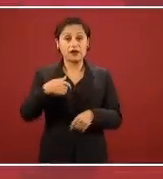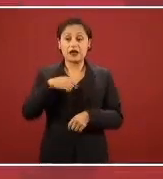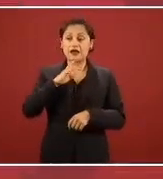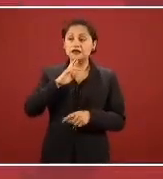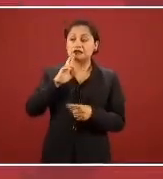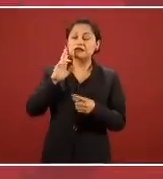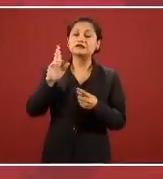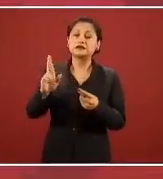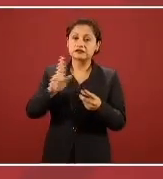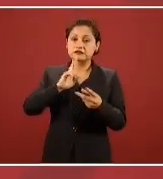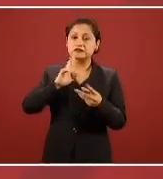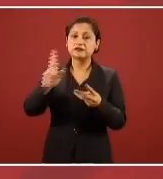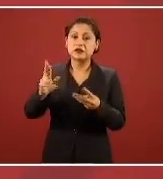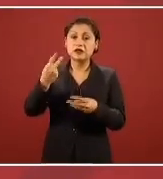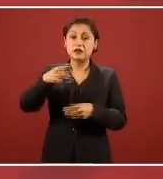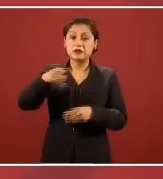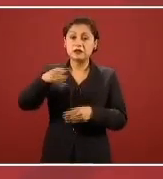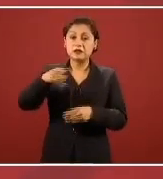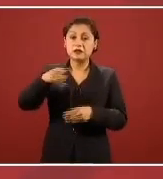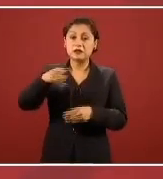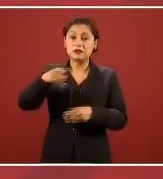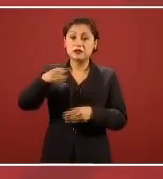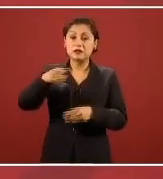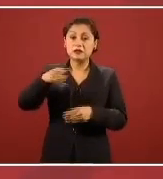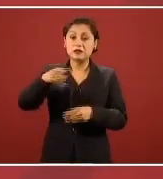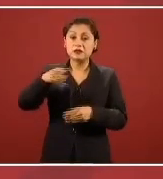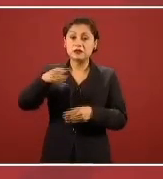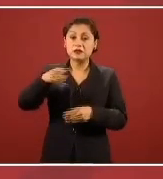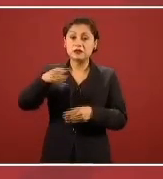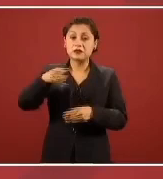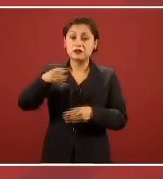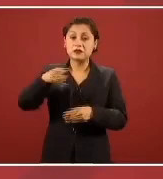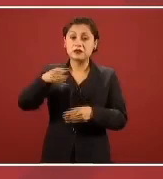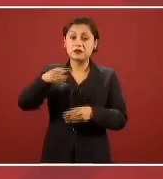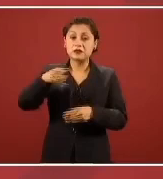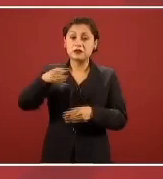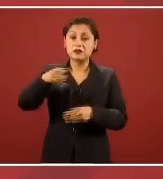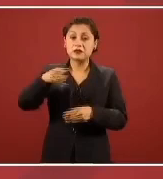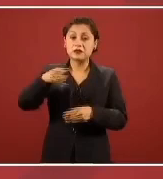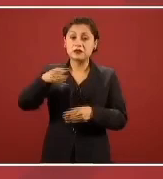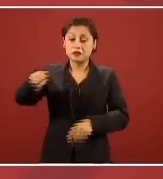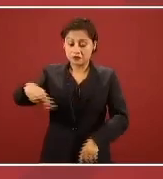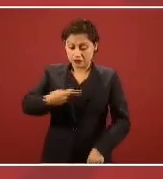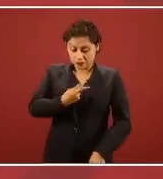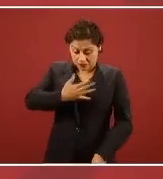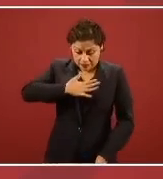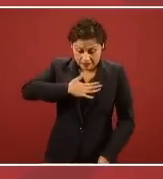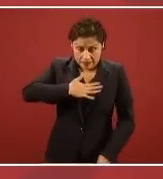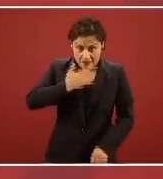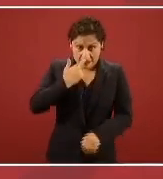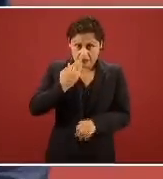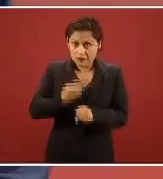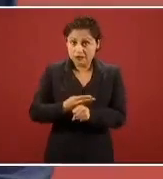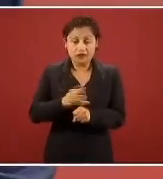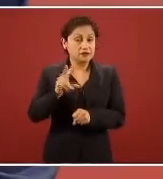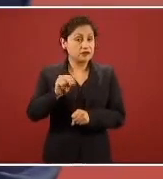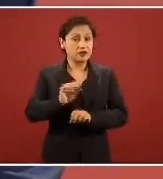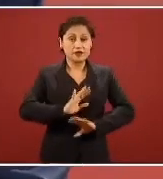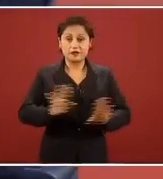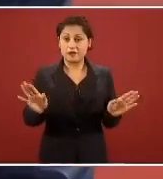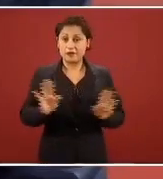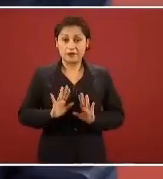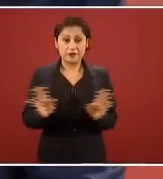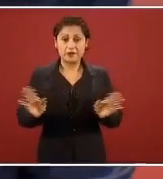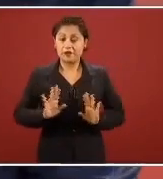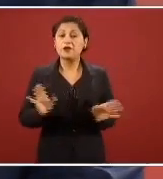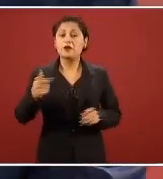patient contestarles cosas que no me corresponden. To answer things that do not belong to me to answer. Lo hago but I